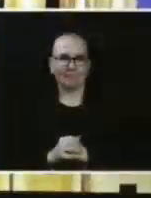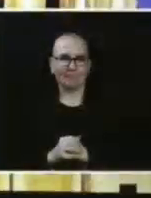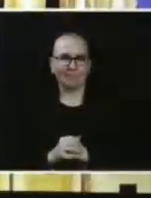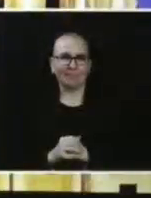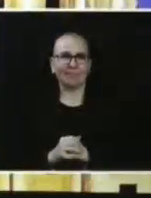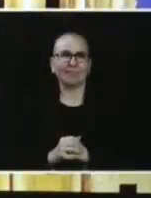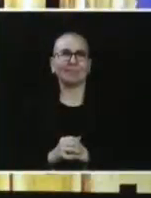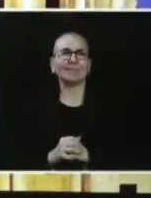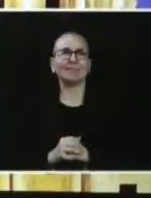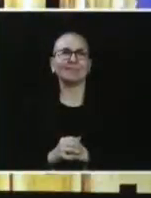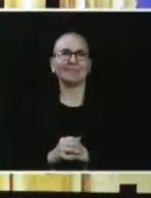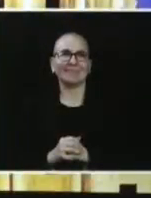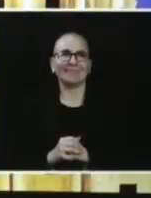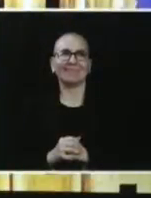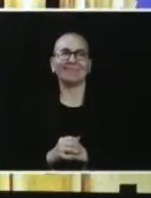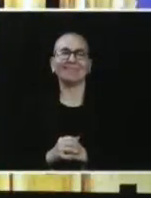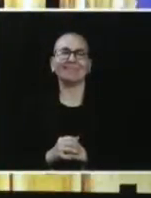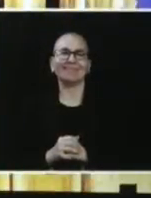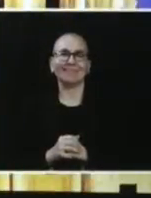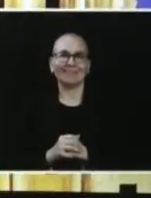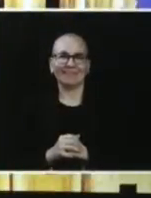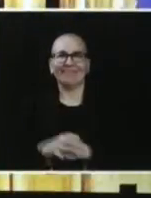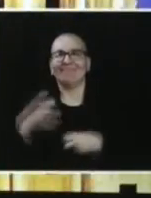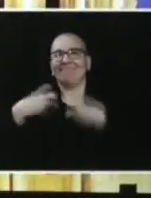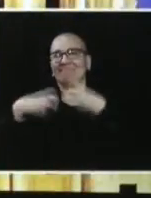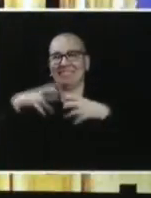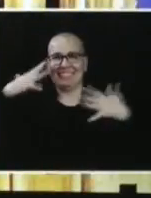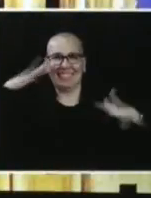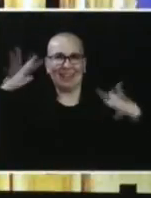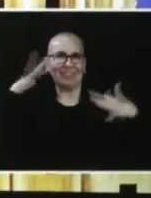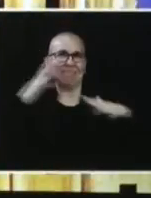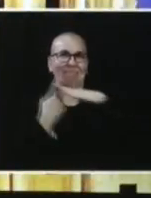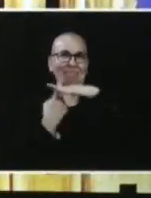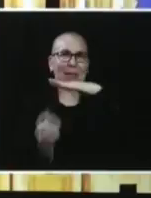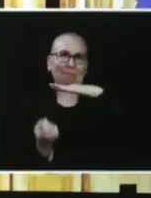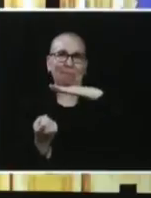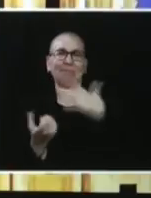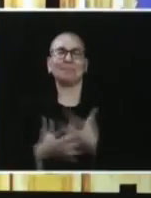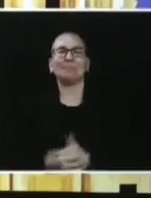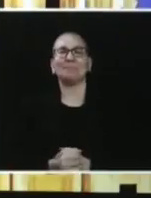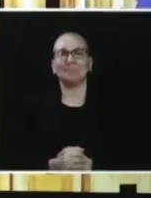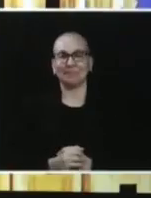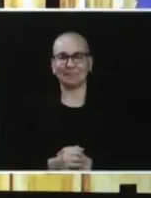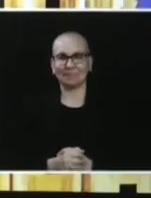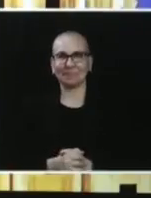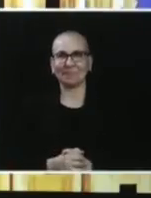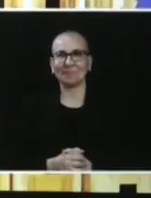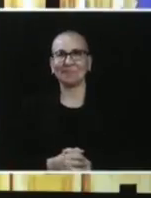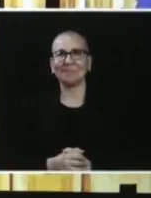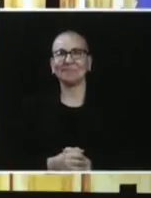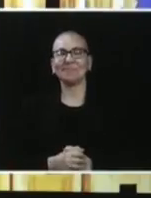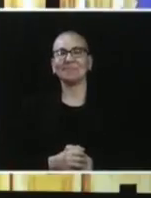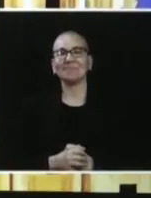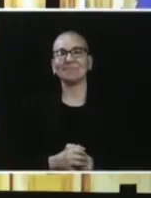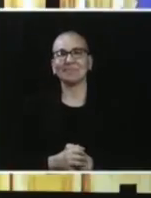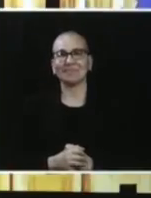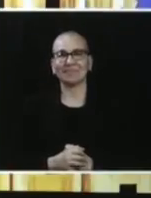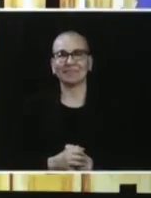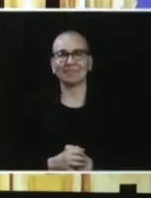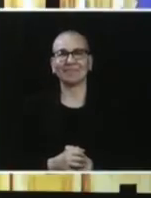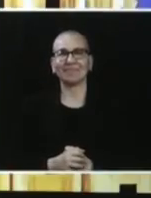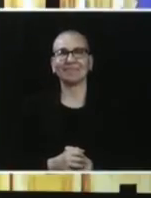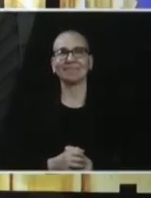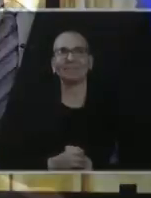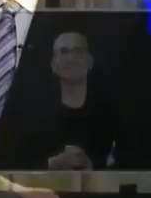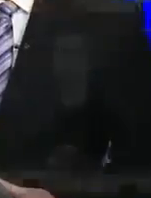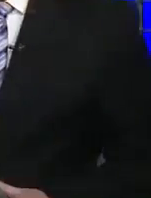Starting on May 18th, we're turning the workplace dial. Non-critical businesses like retail stores and Main Street businesses can reopen.